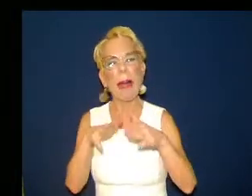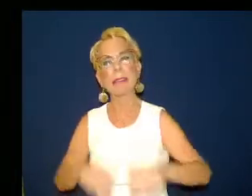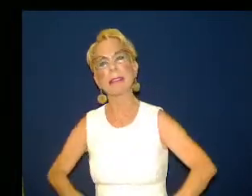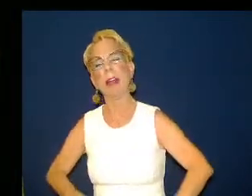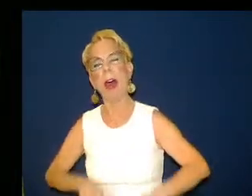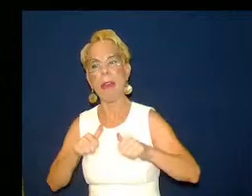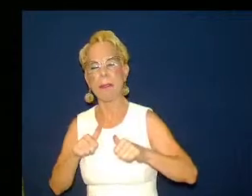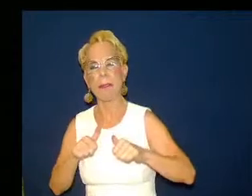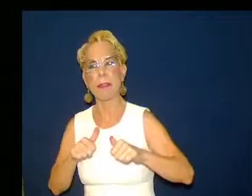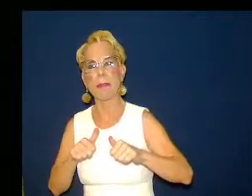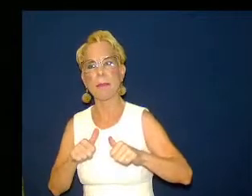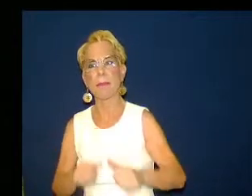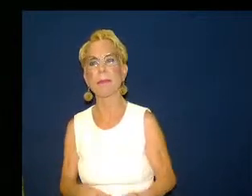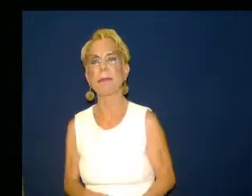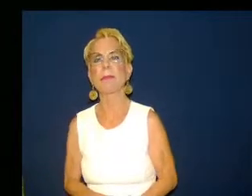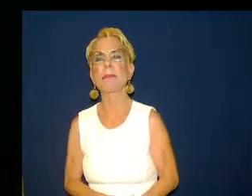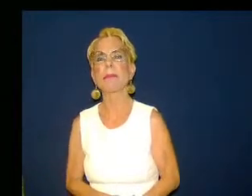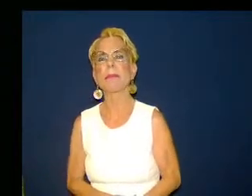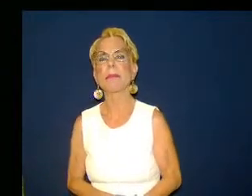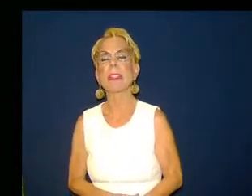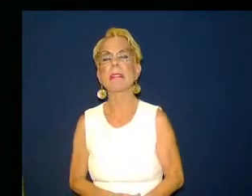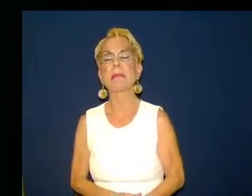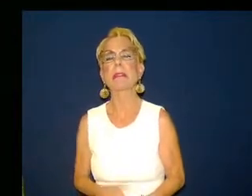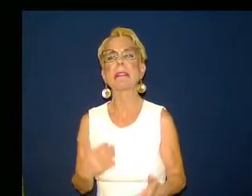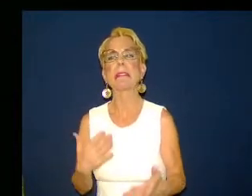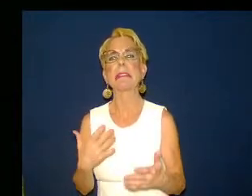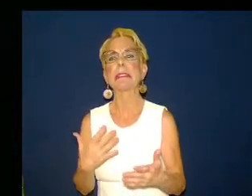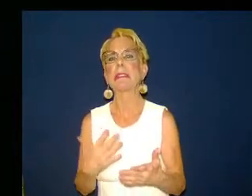what, I love Jesus, but I'm not totally committed.